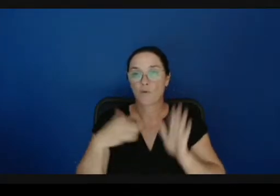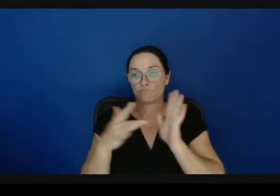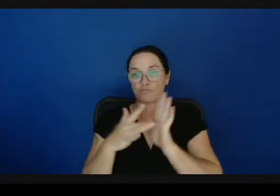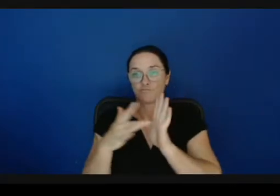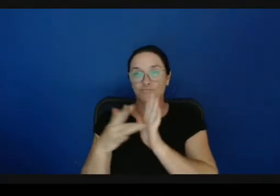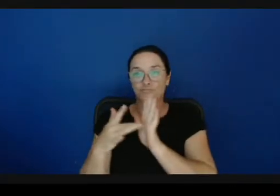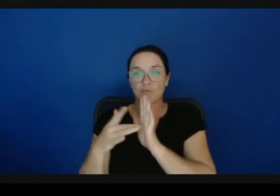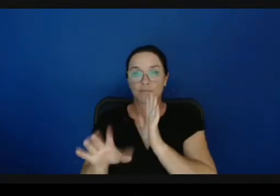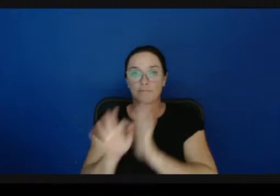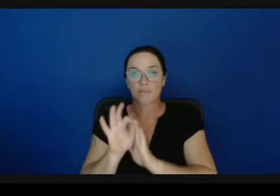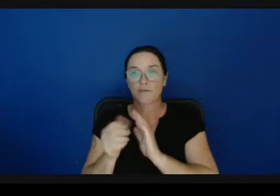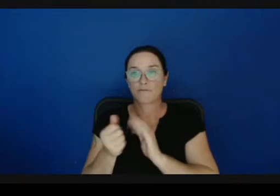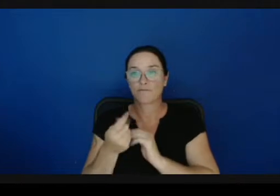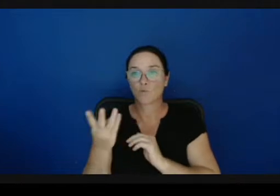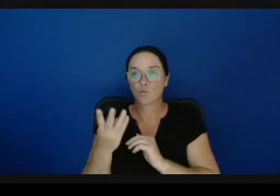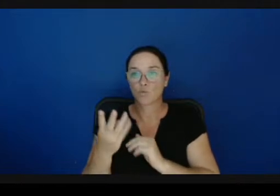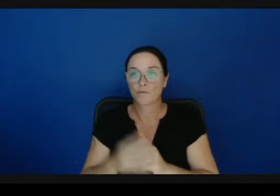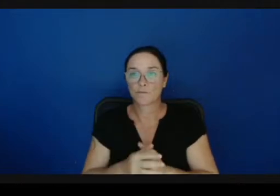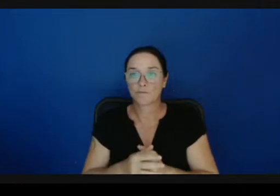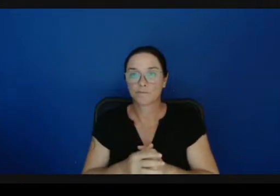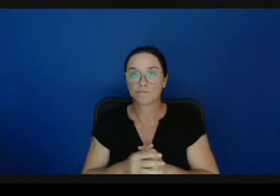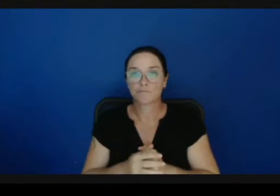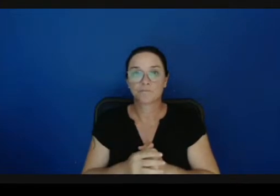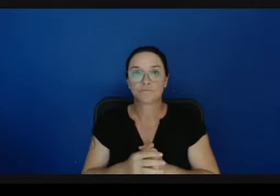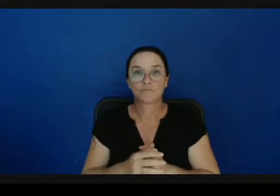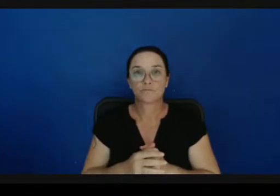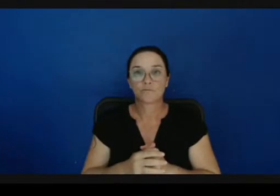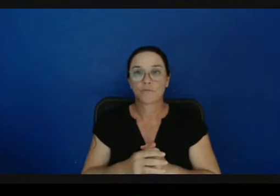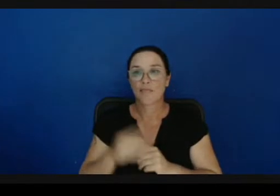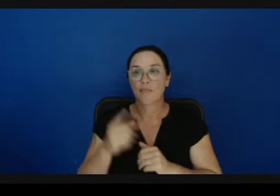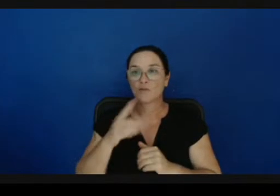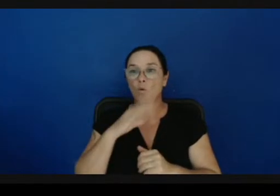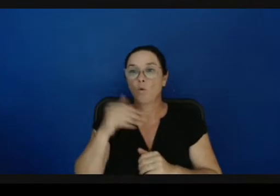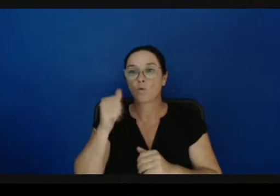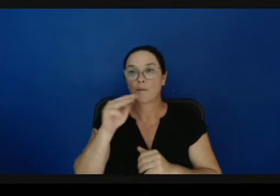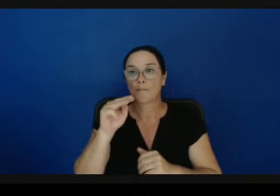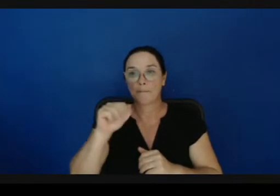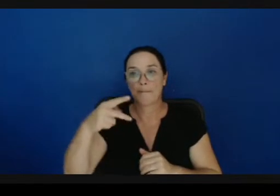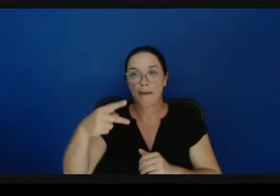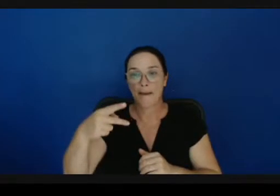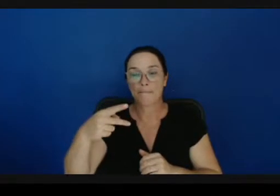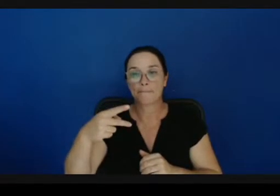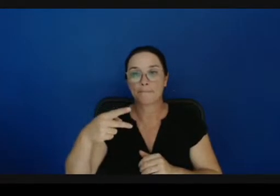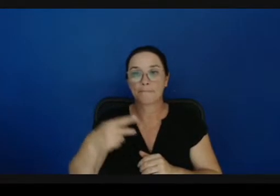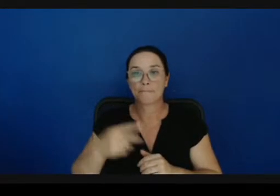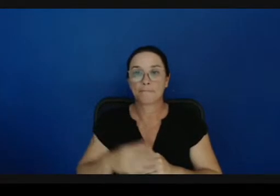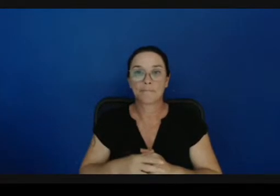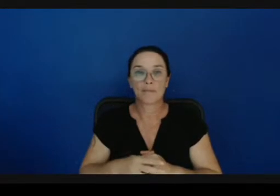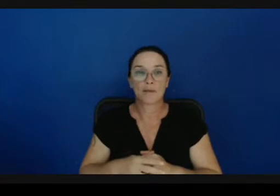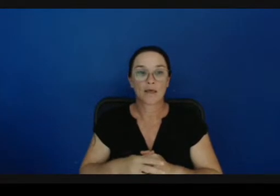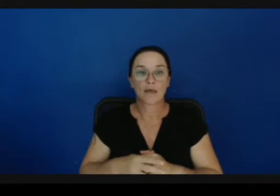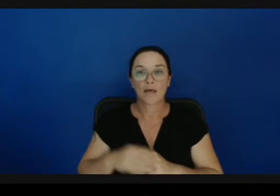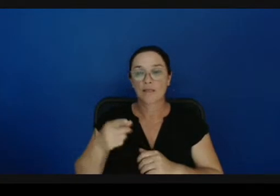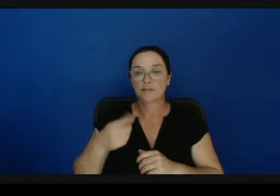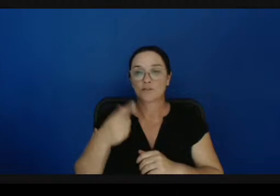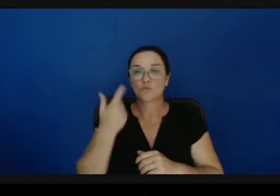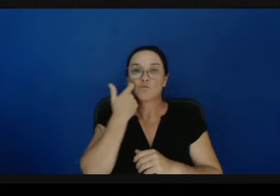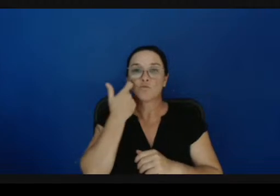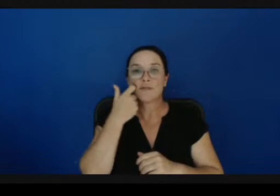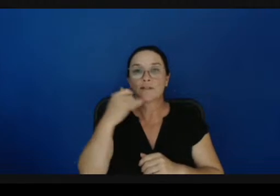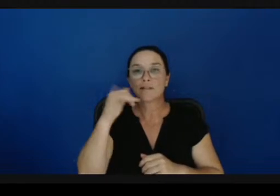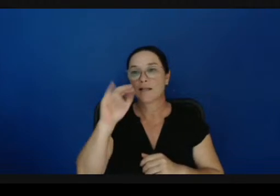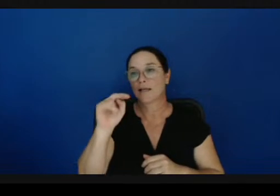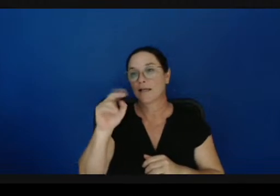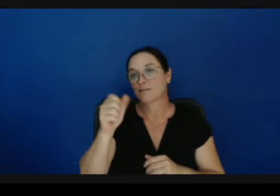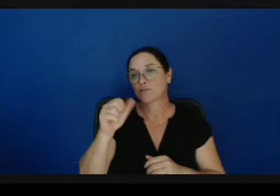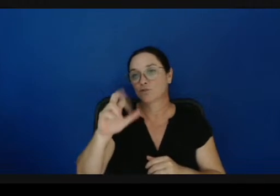there. But first, let me recall this older map. This is from a month ago now. The most recent INSAR image that the USGS released.